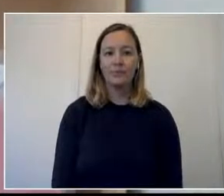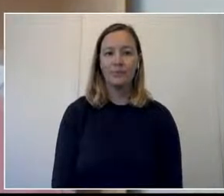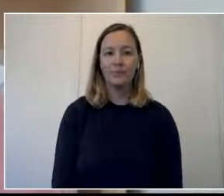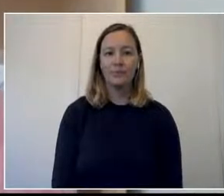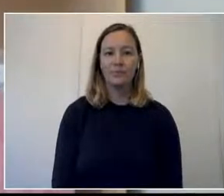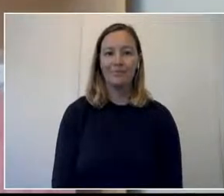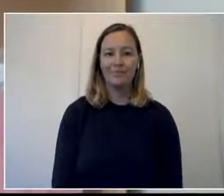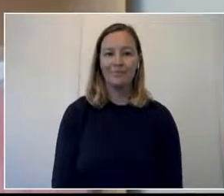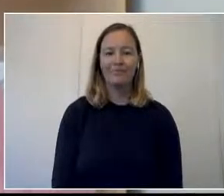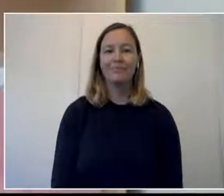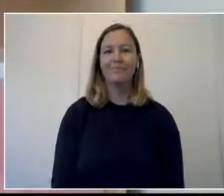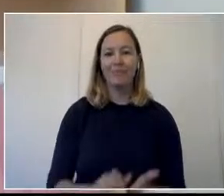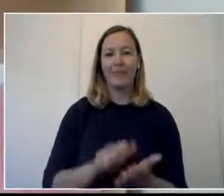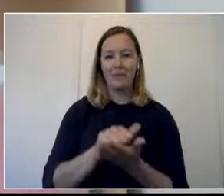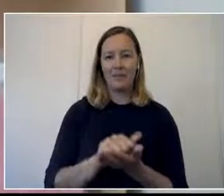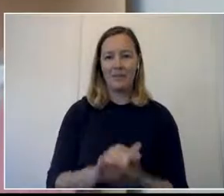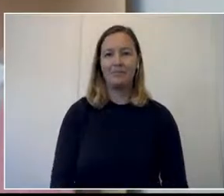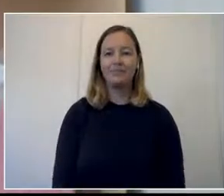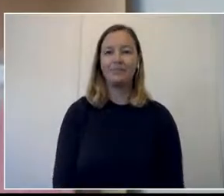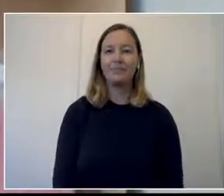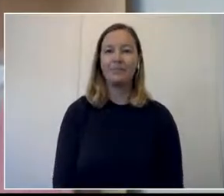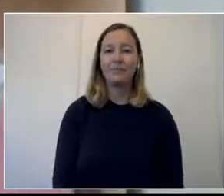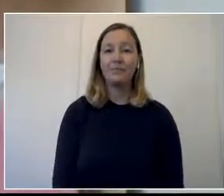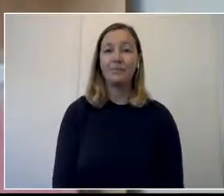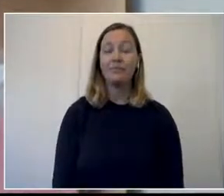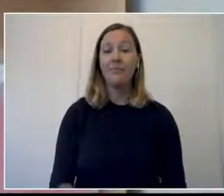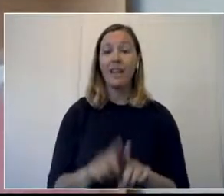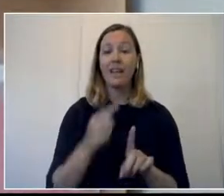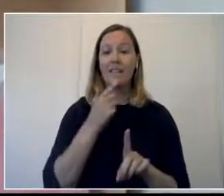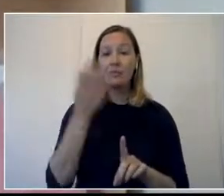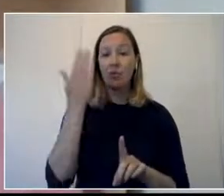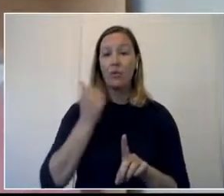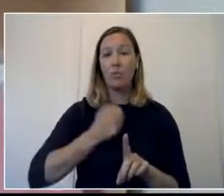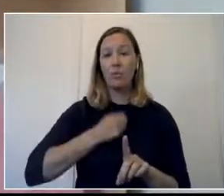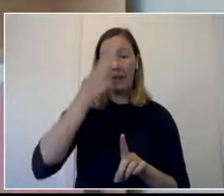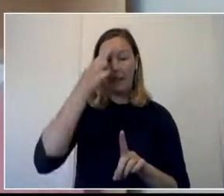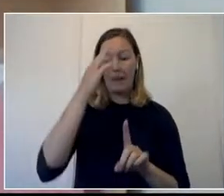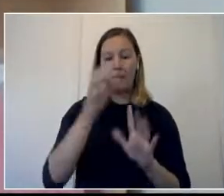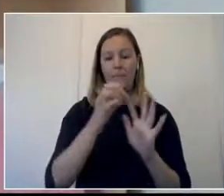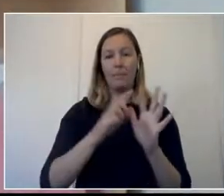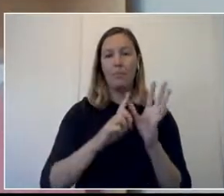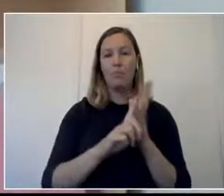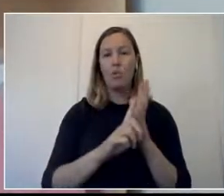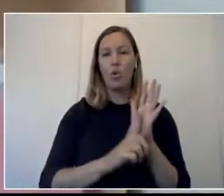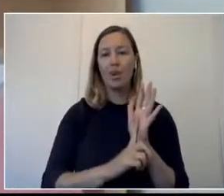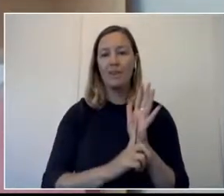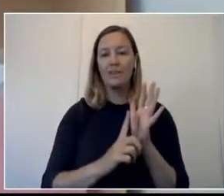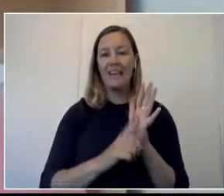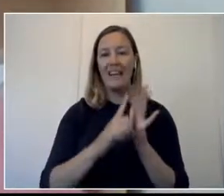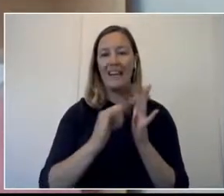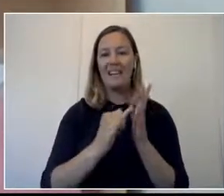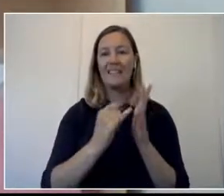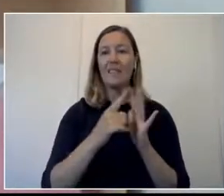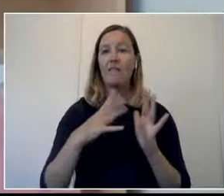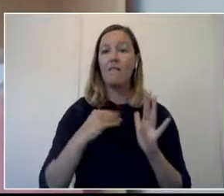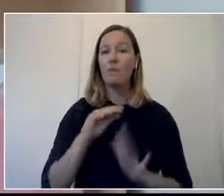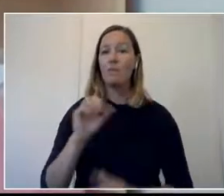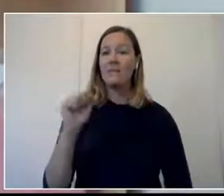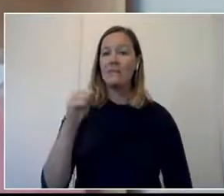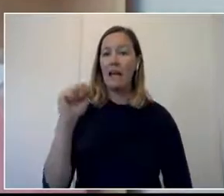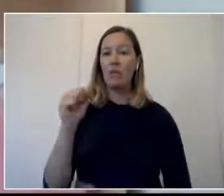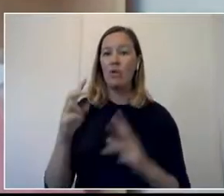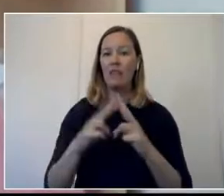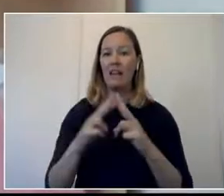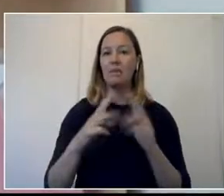Āmene. As I mentioned earlier, my name is Paul Lisi. My family hail from the Samoan villages of